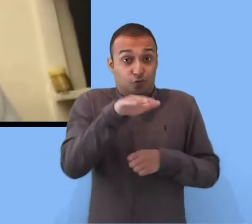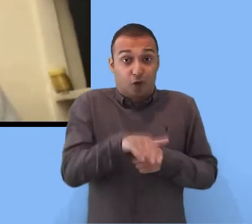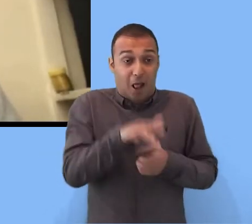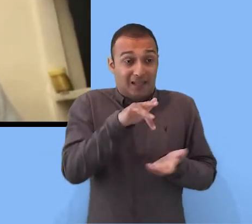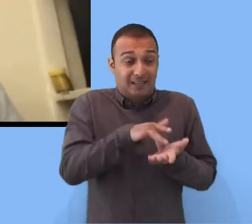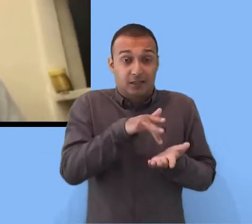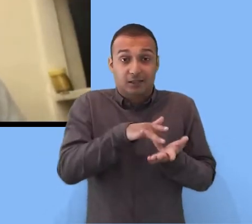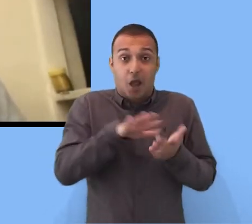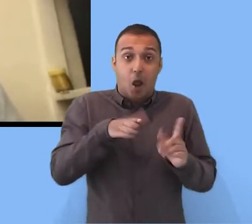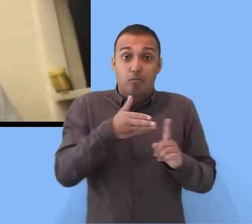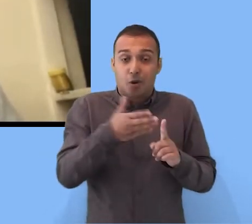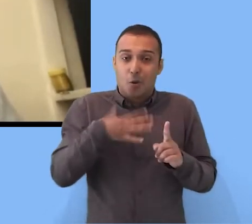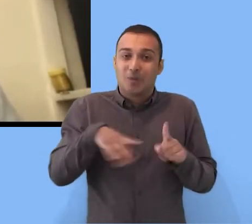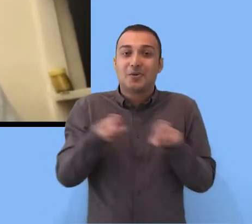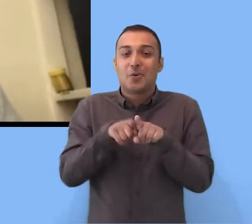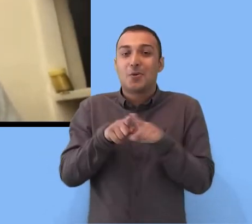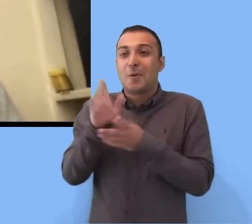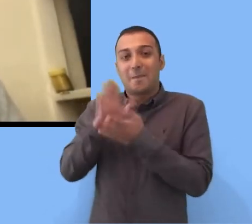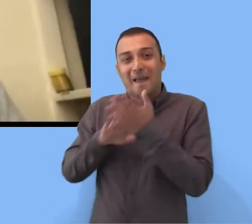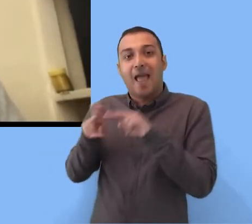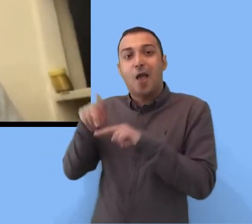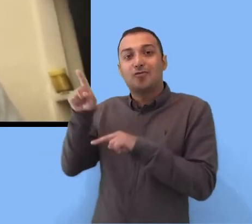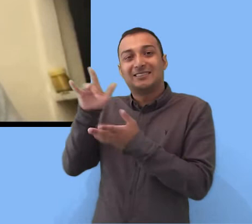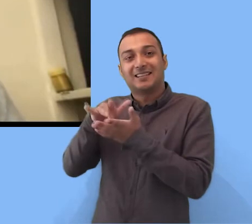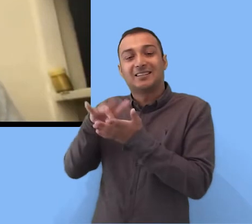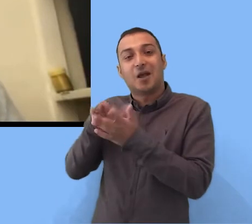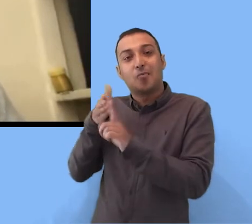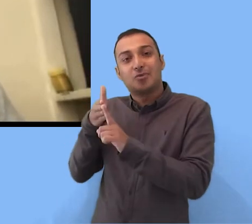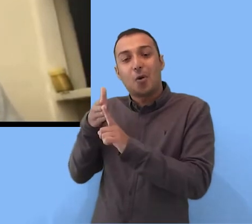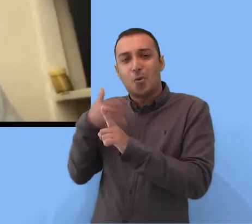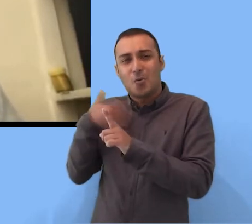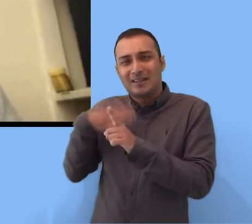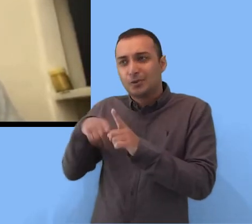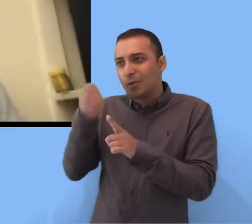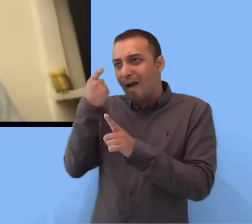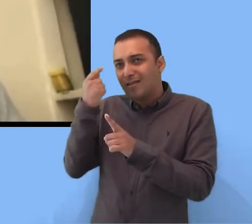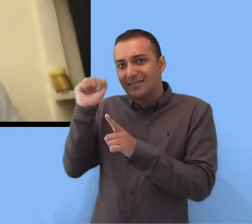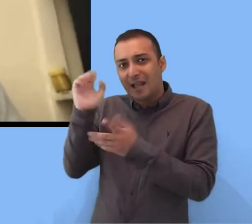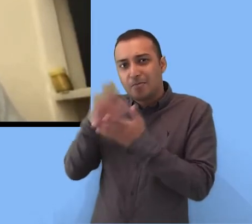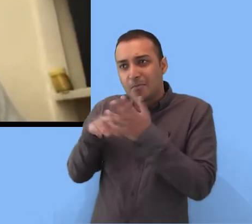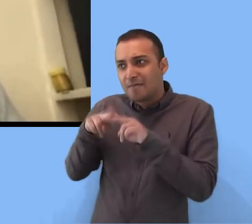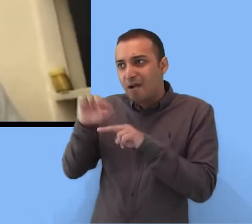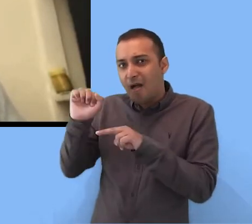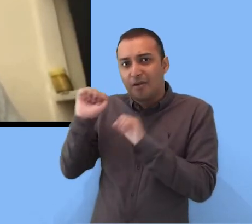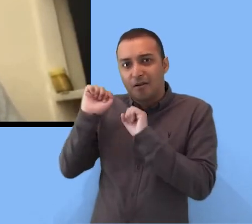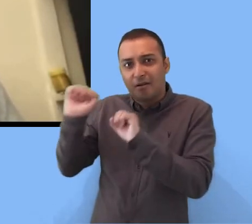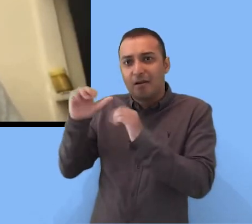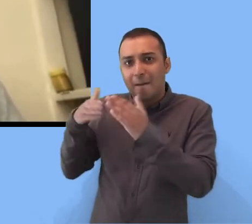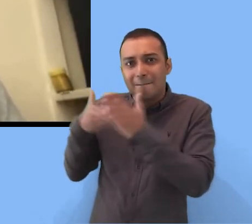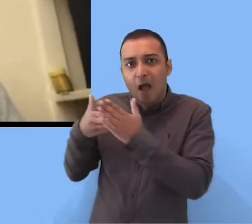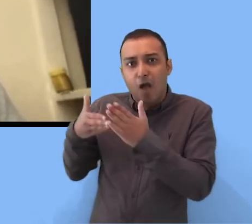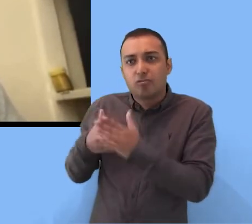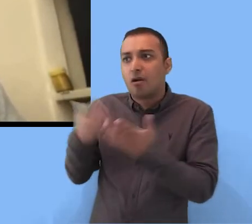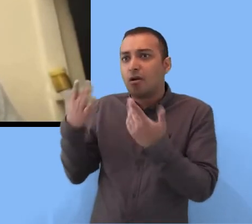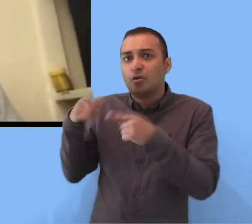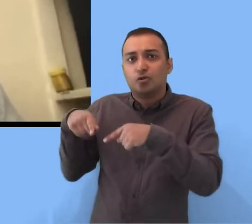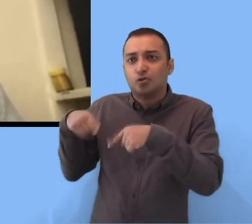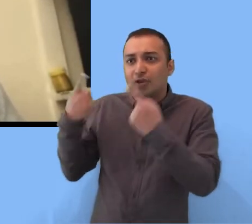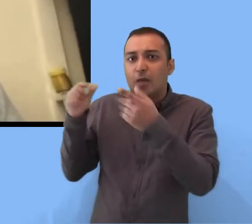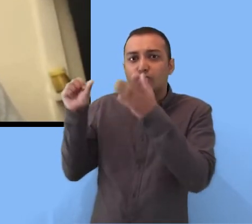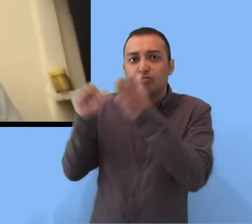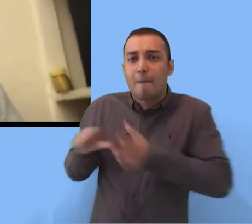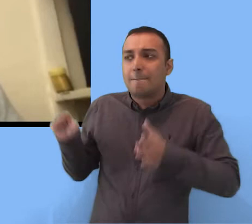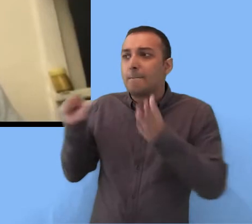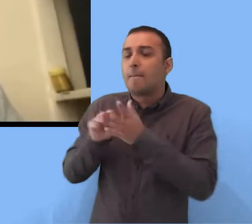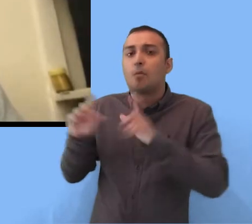parents, what their background is, what their difficulties are, their challenges are, and support them. We need to have clear set boundaries. As